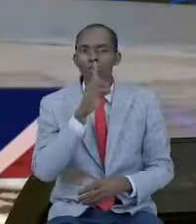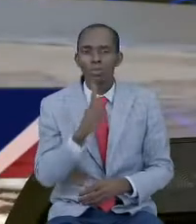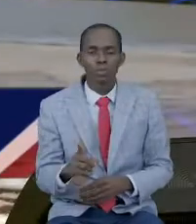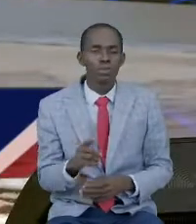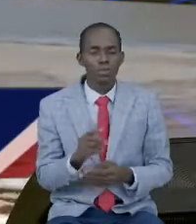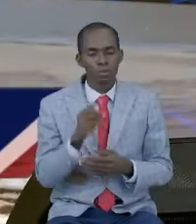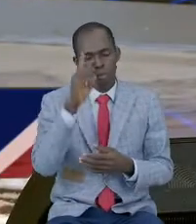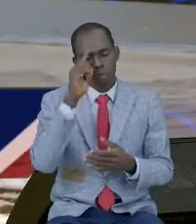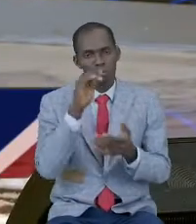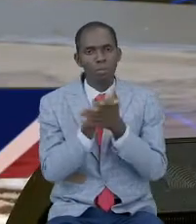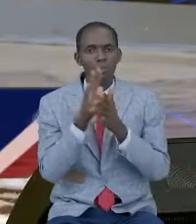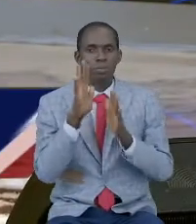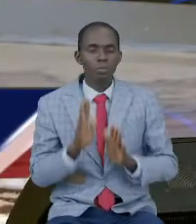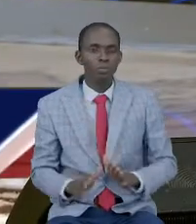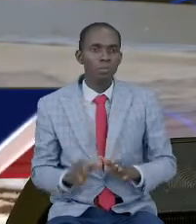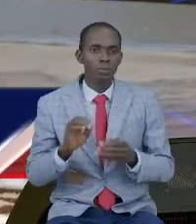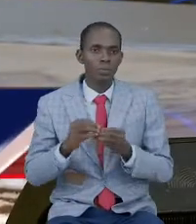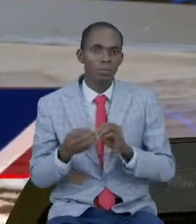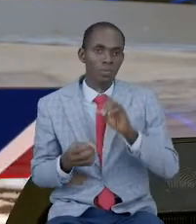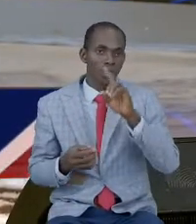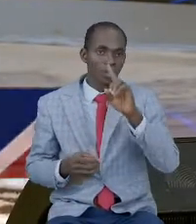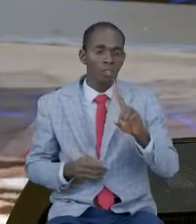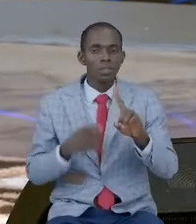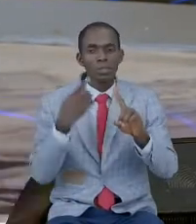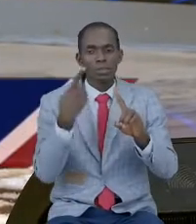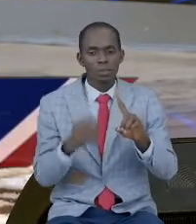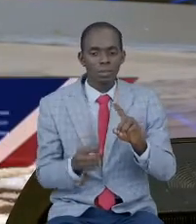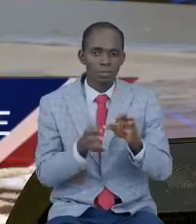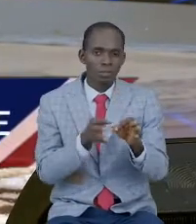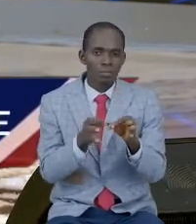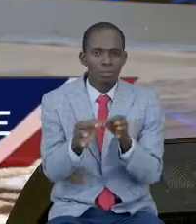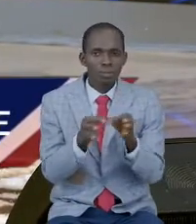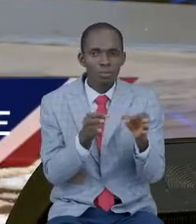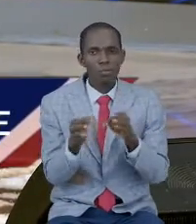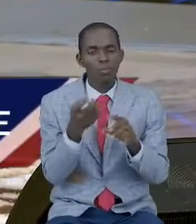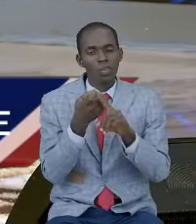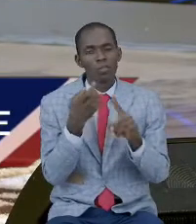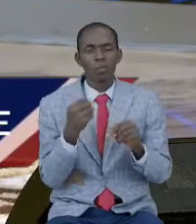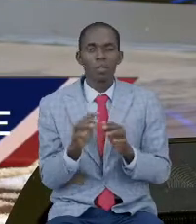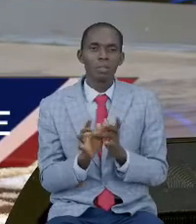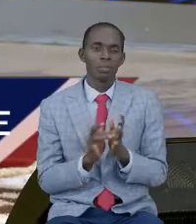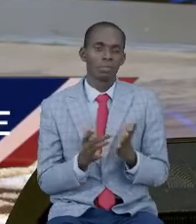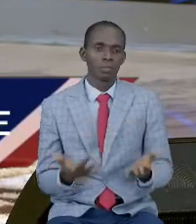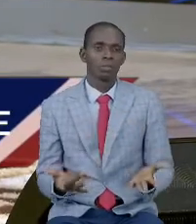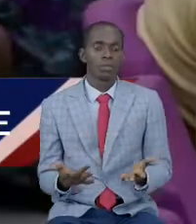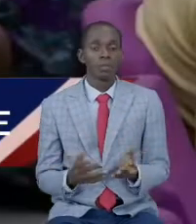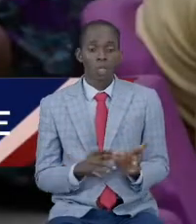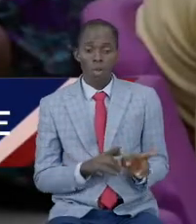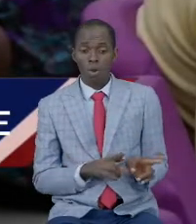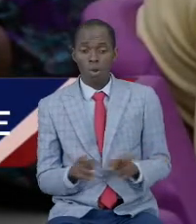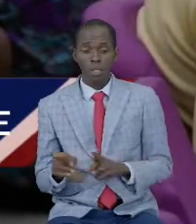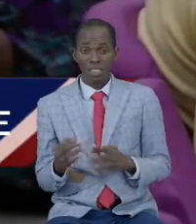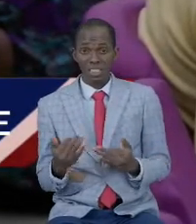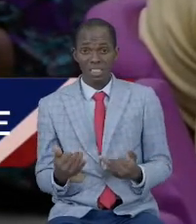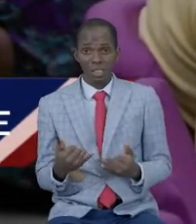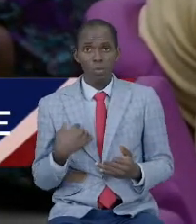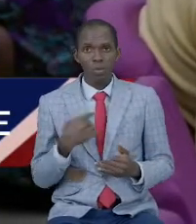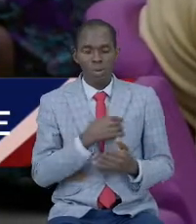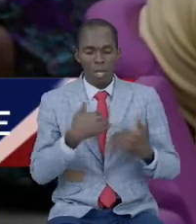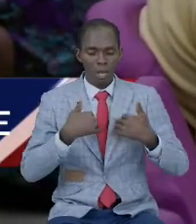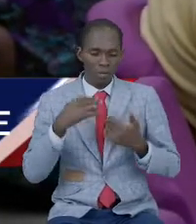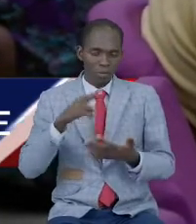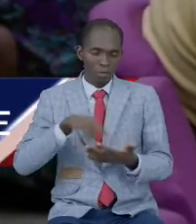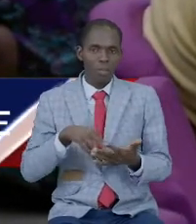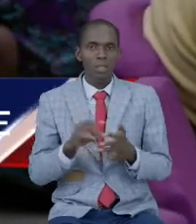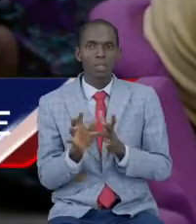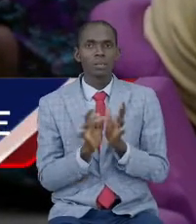number one, the illustration from the scripture. Already we've read those verses,